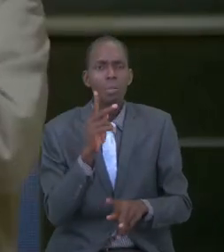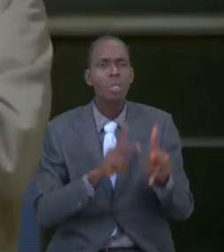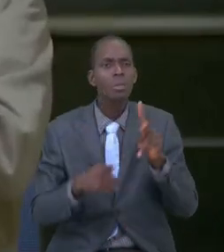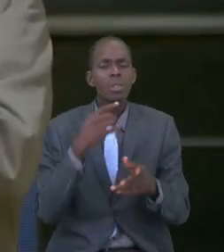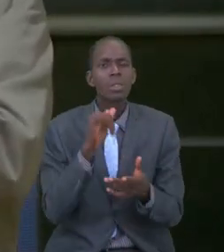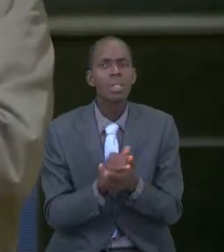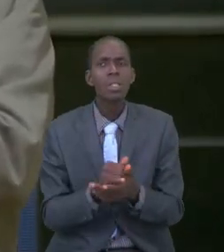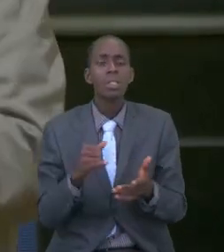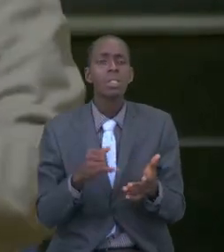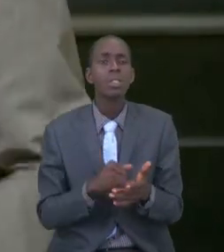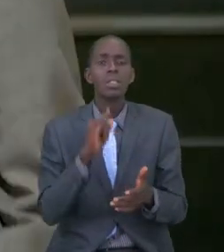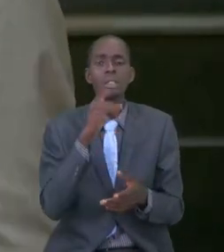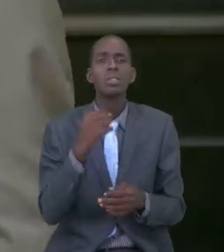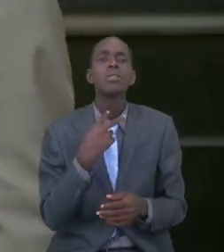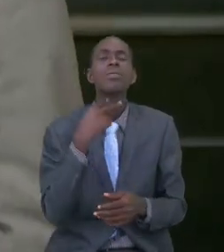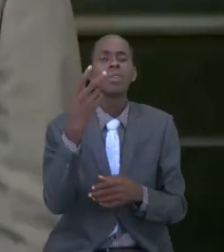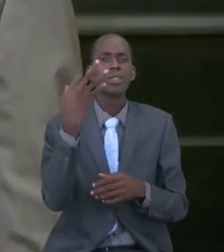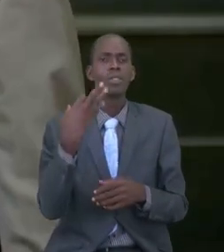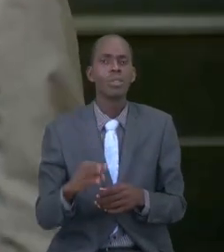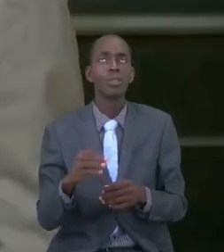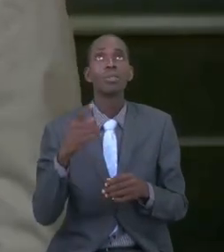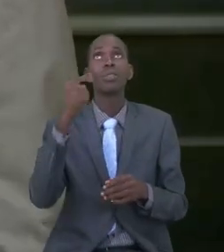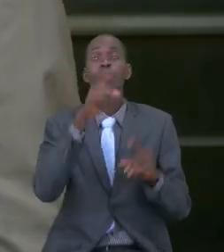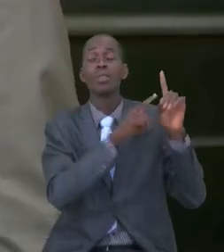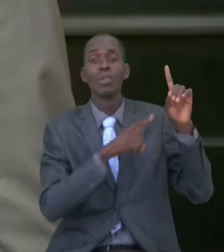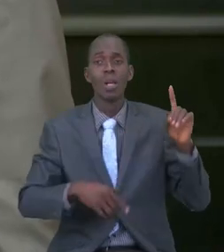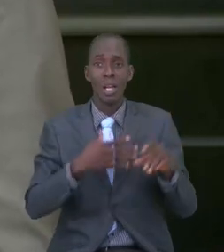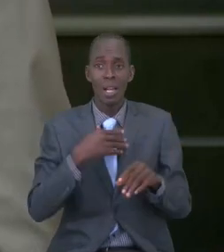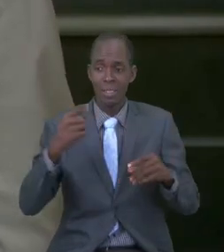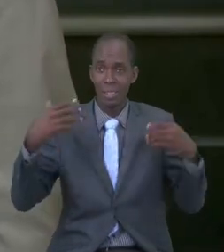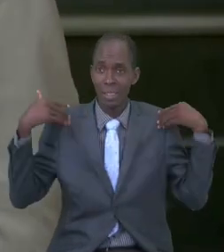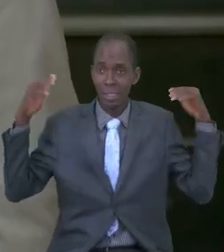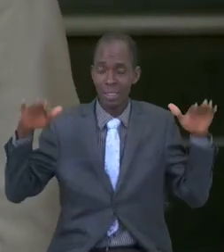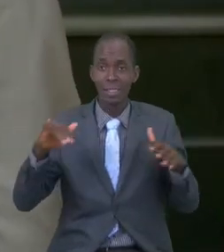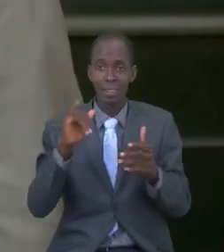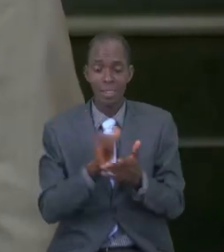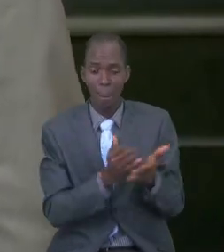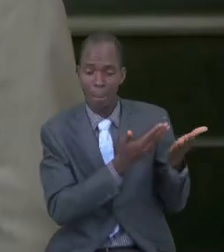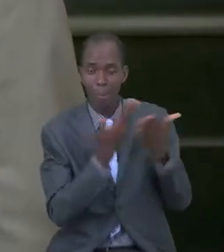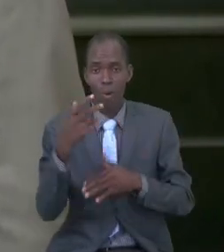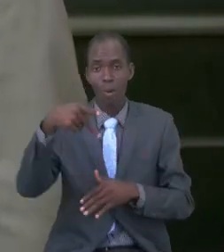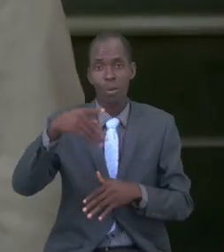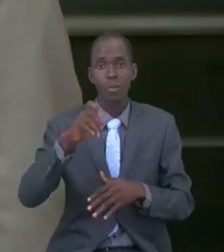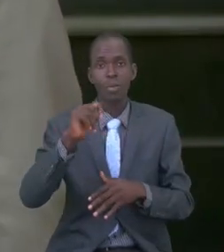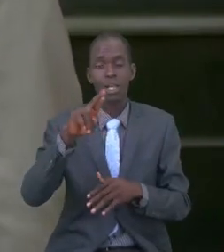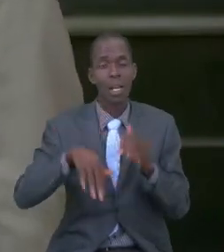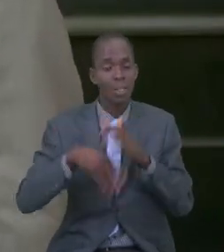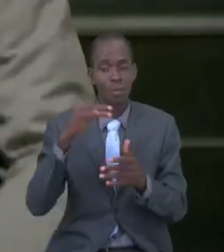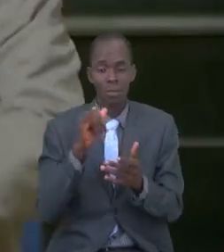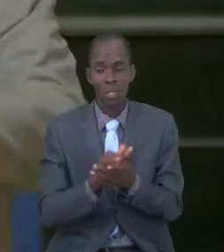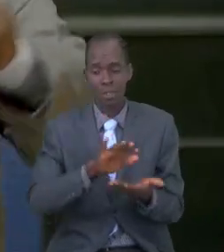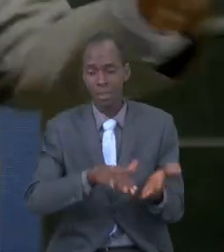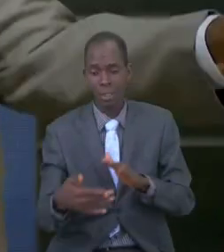the voice of God. An angel, the angel that got Peter out of that death